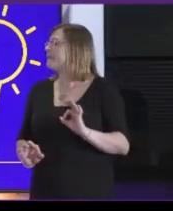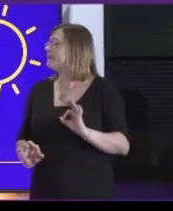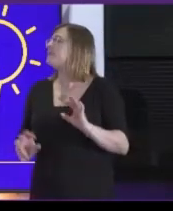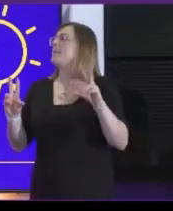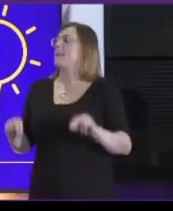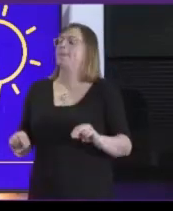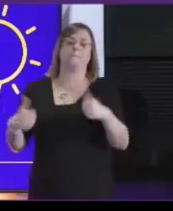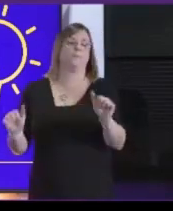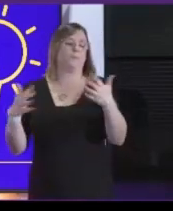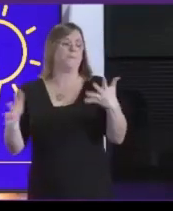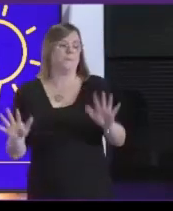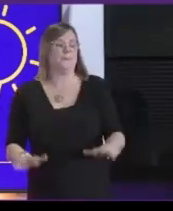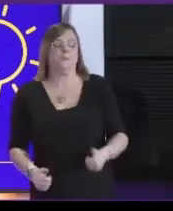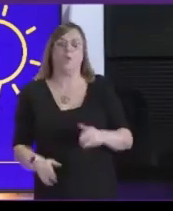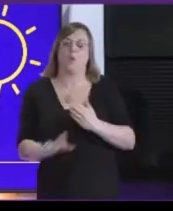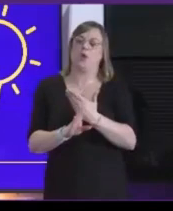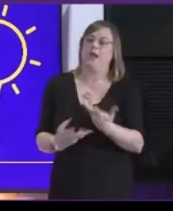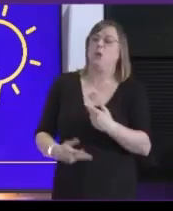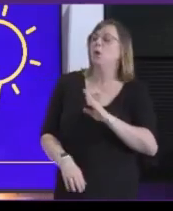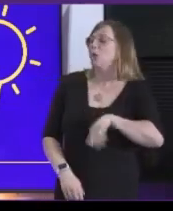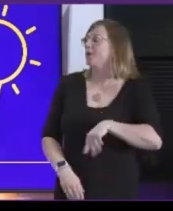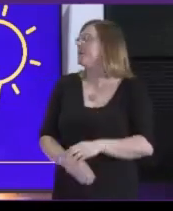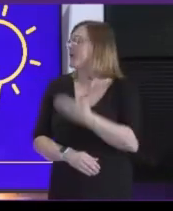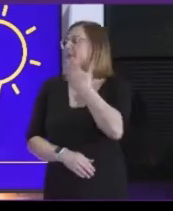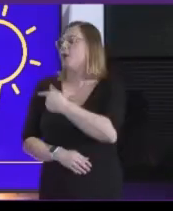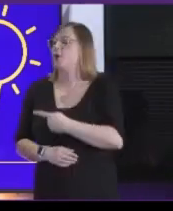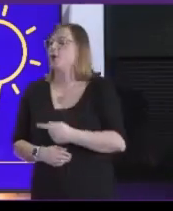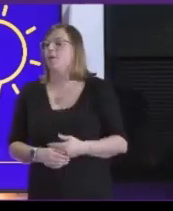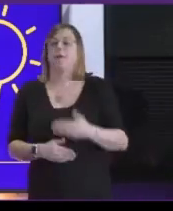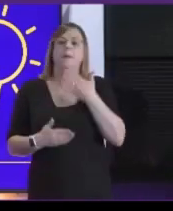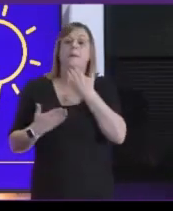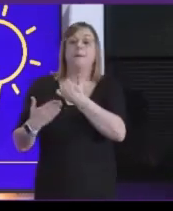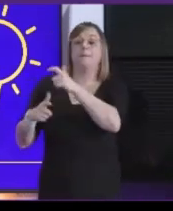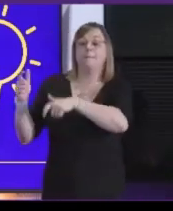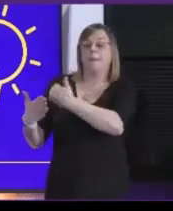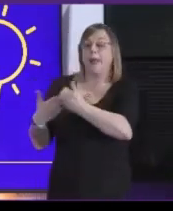Check. No, there we go. There you go. Thank you. People helping people.